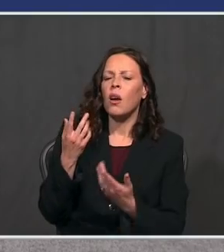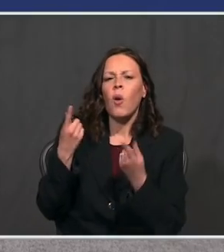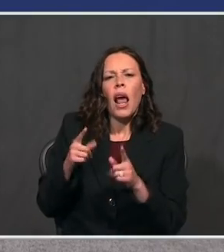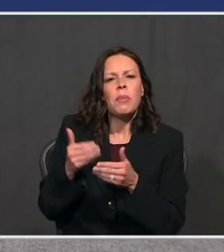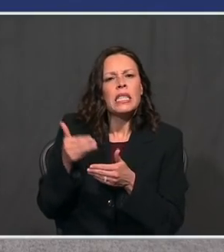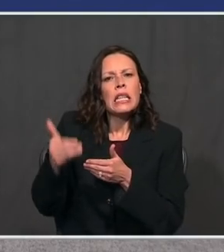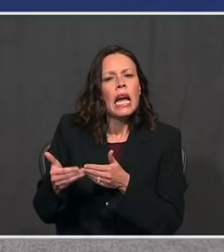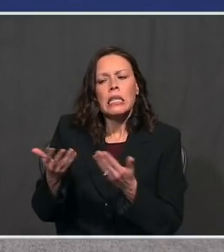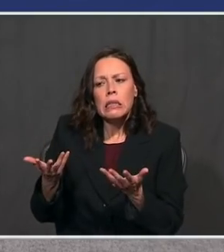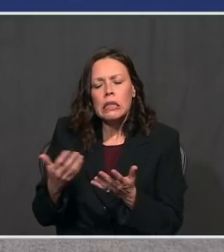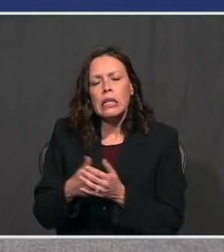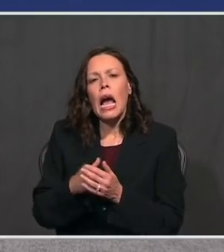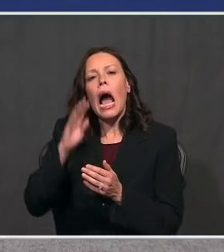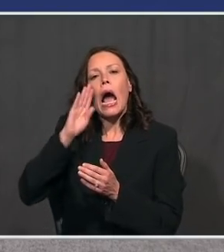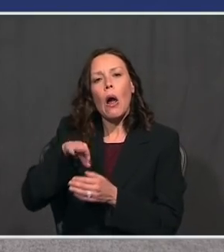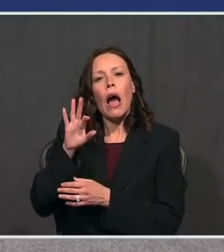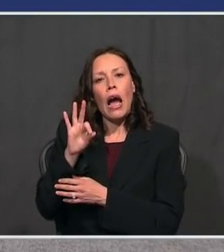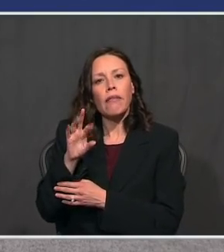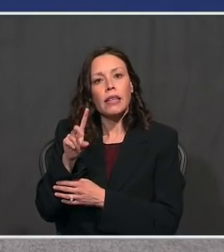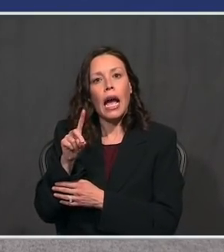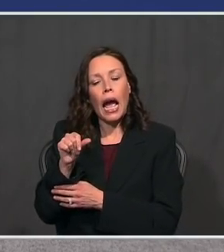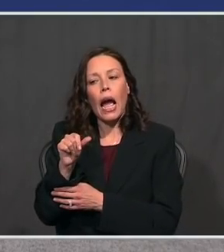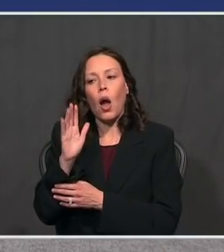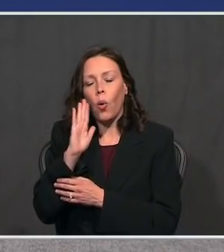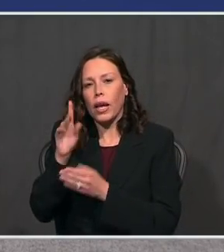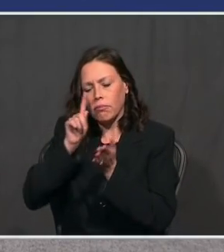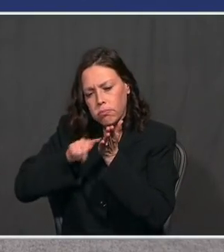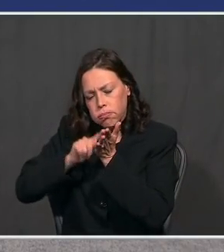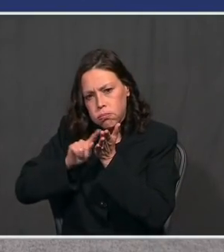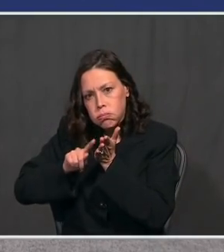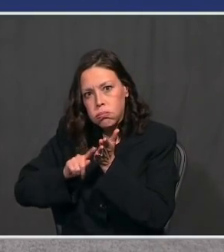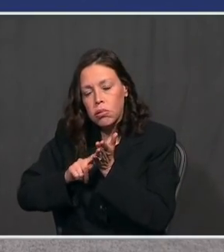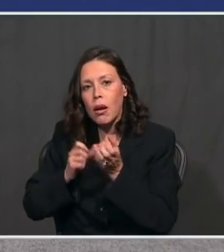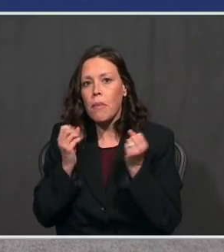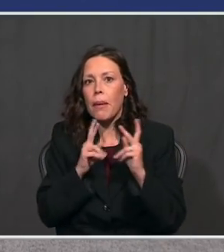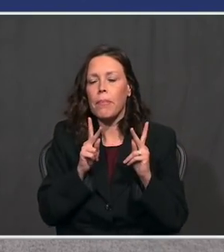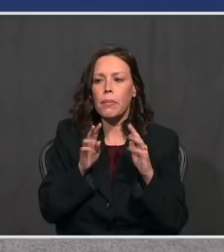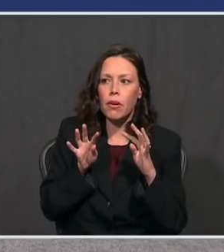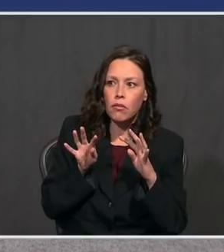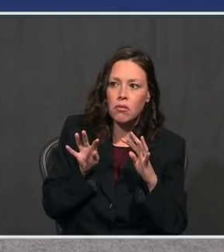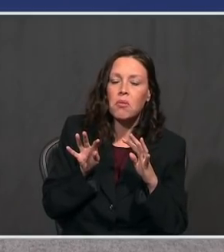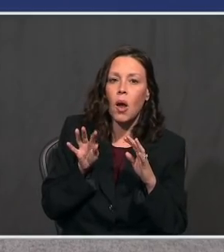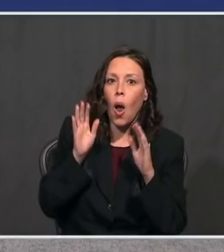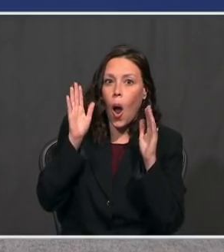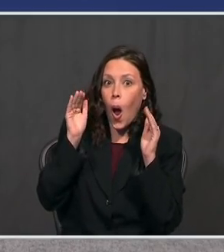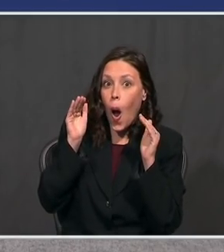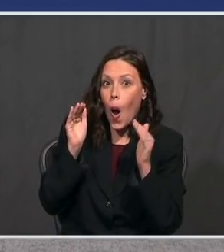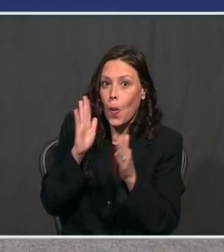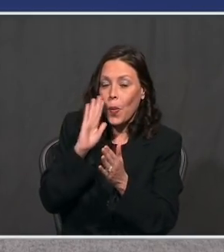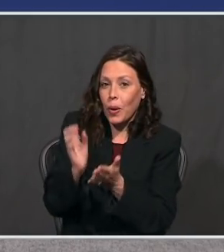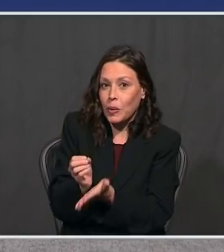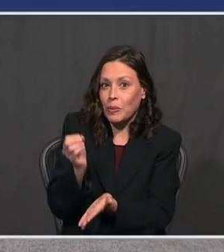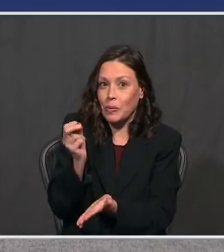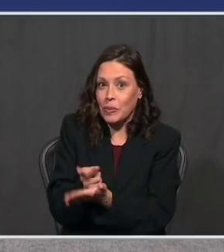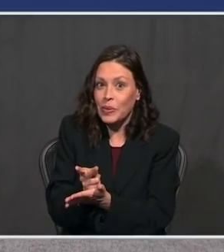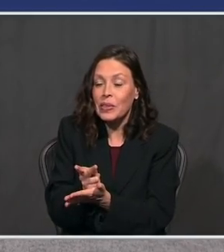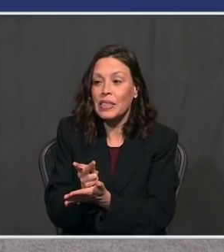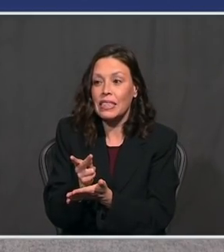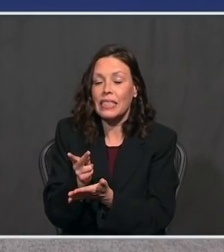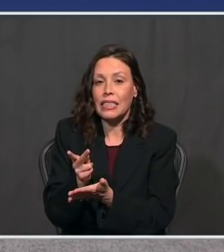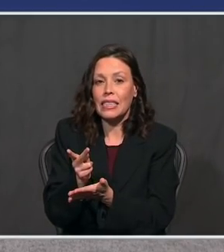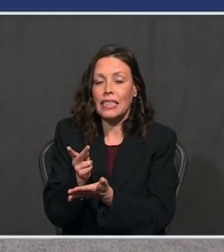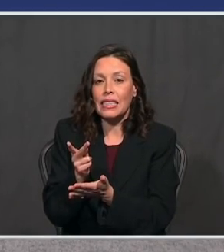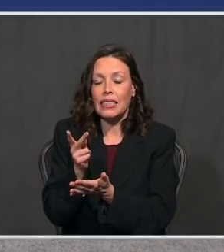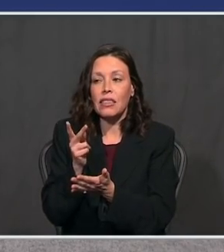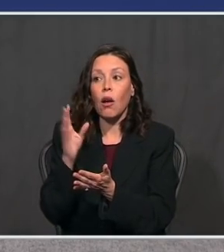know obviously the FDA is going to go through their process. A lot of people are expecting, we all hope for authorization.